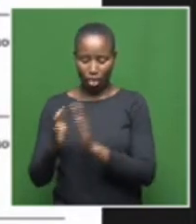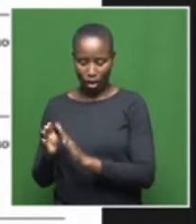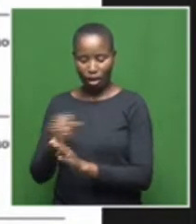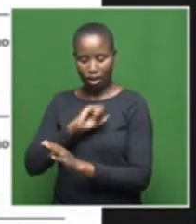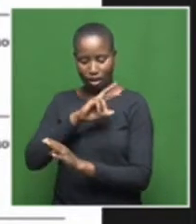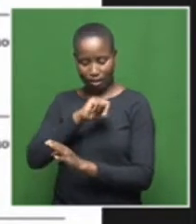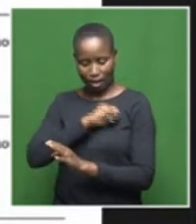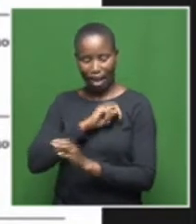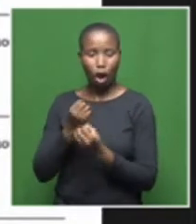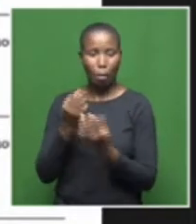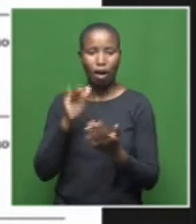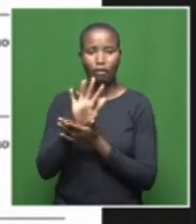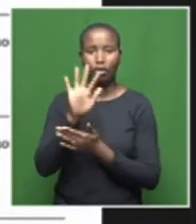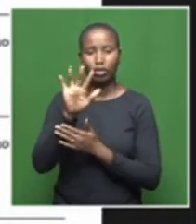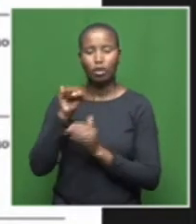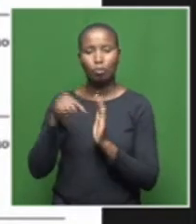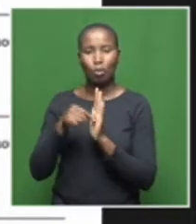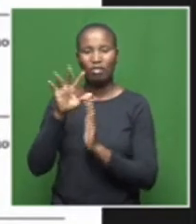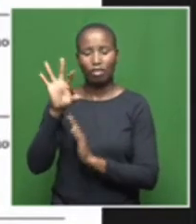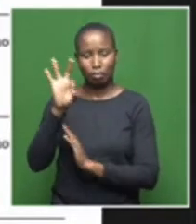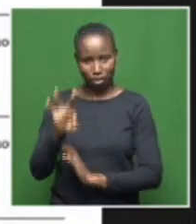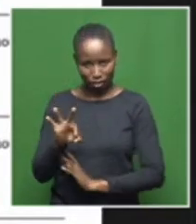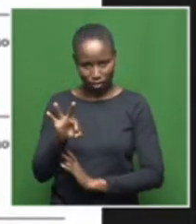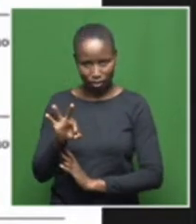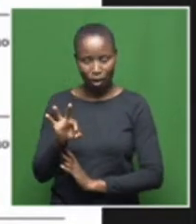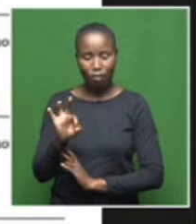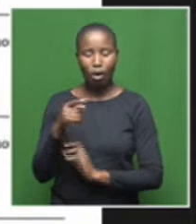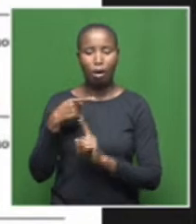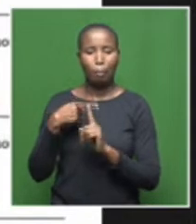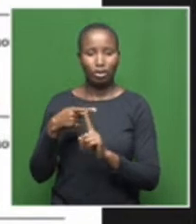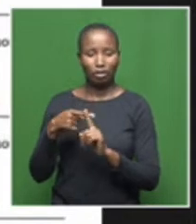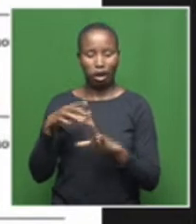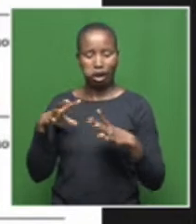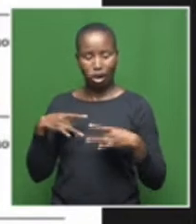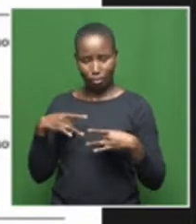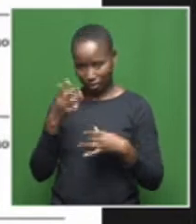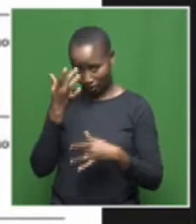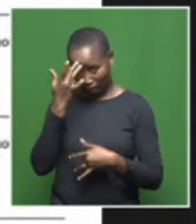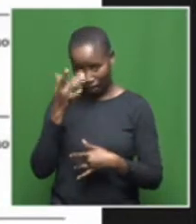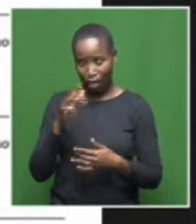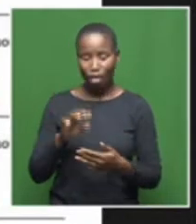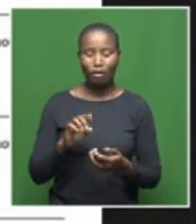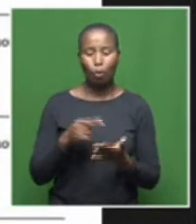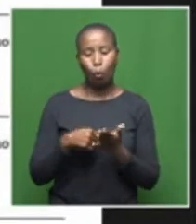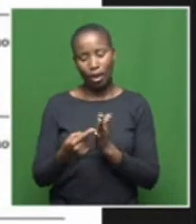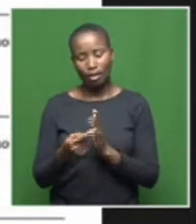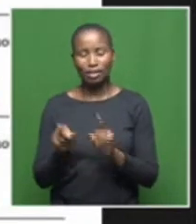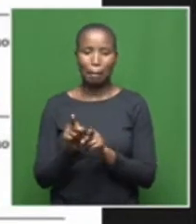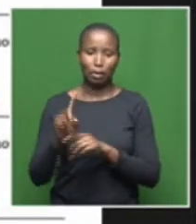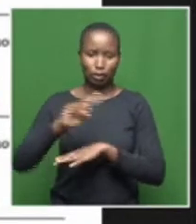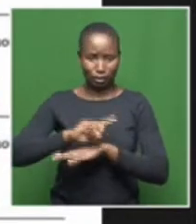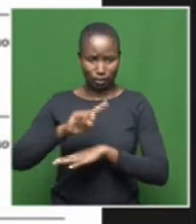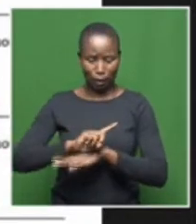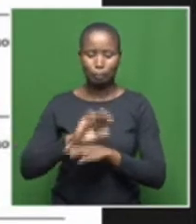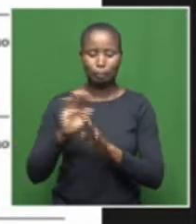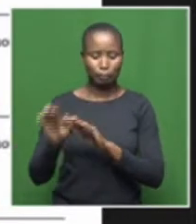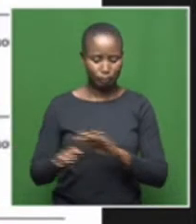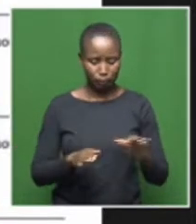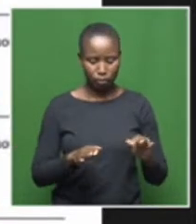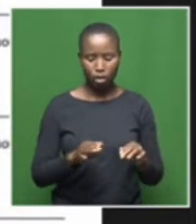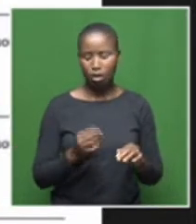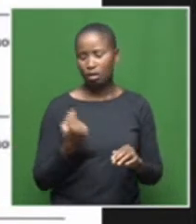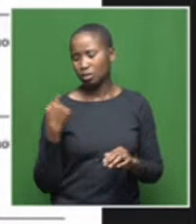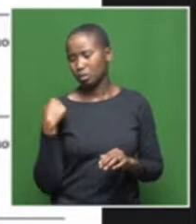at 15.5% of all the positive cases in a week, and on average also per day. In the past week,